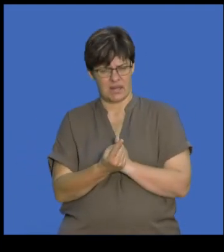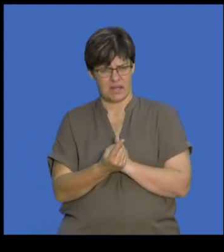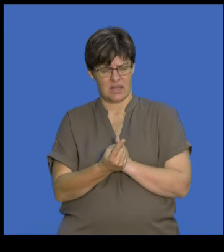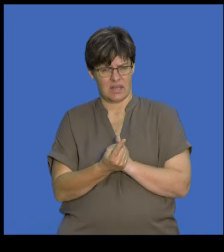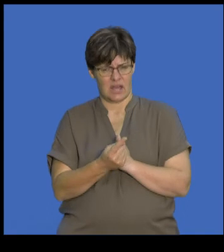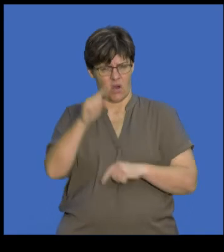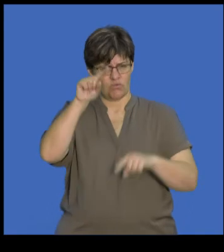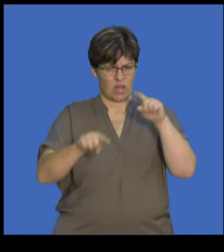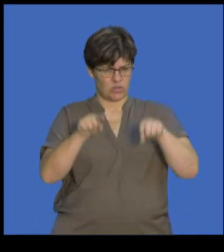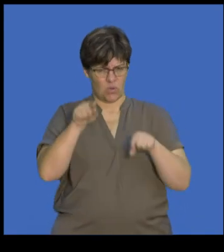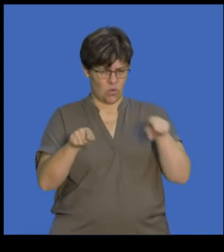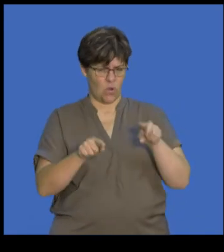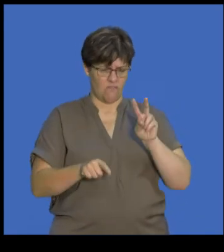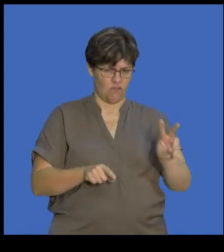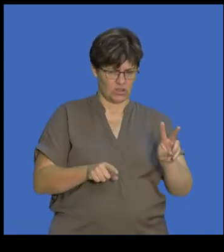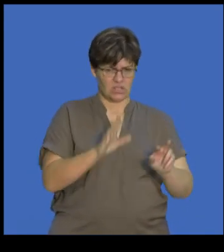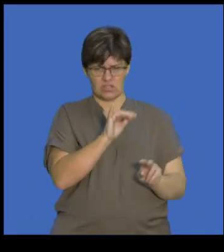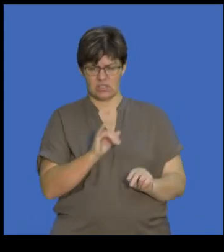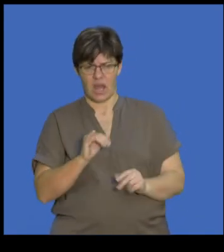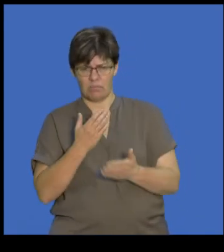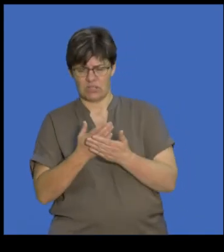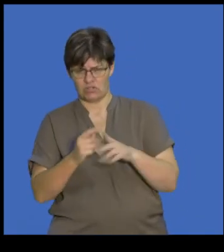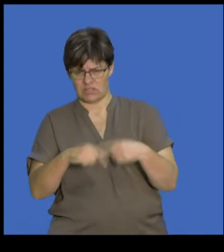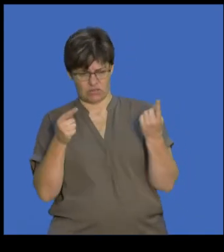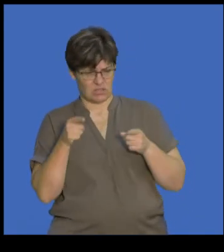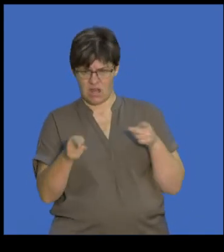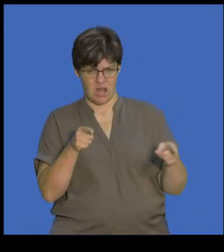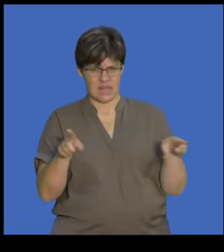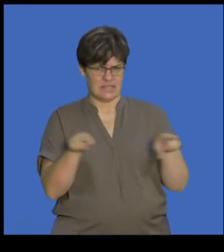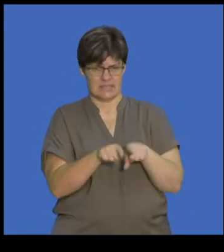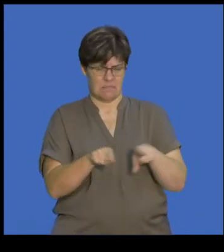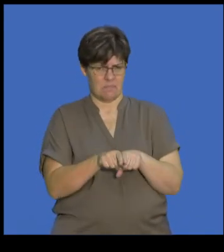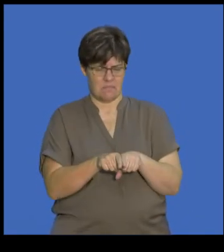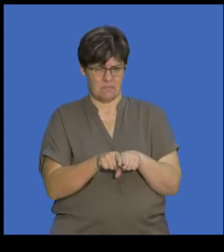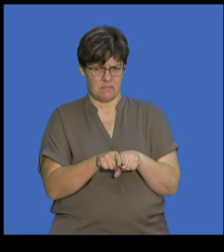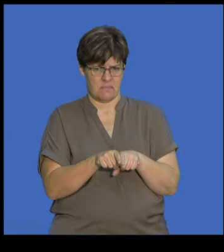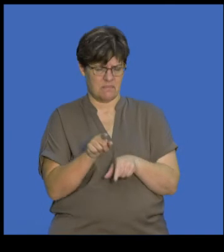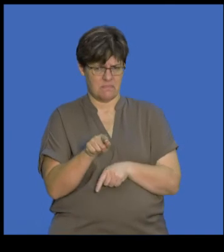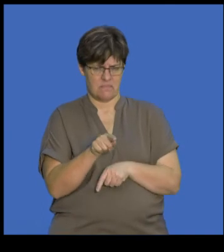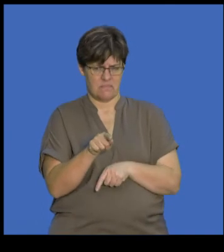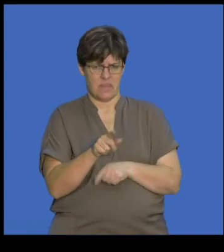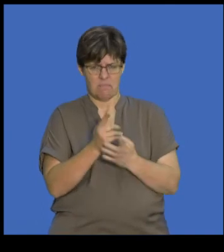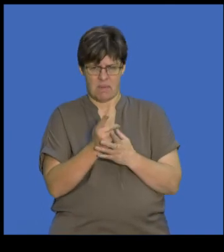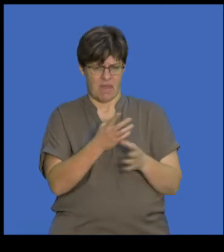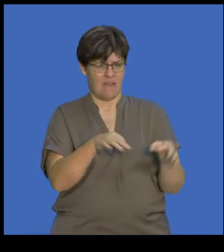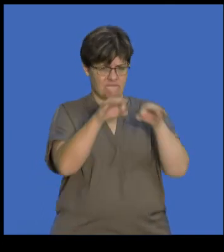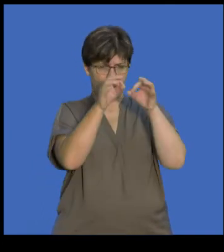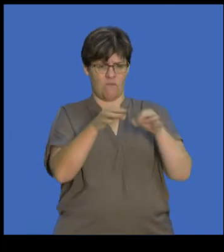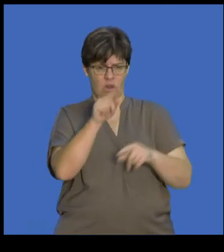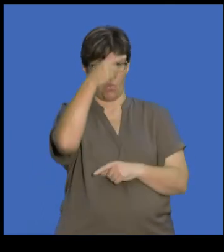of voltage to potential difference is not actually the same. Maybe for the first two set of values, there is